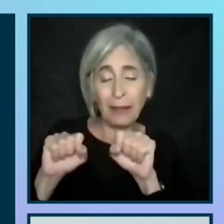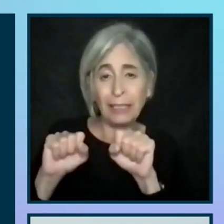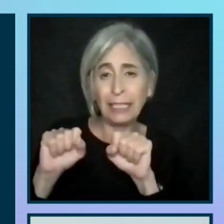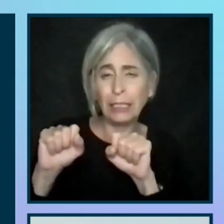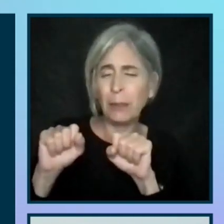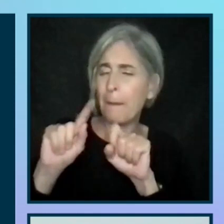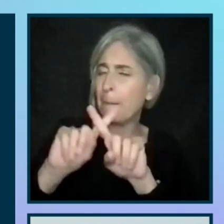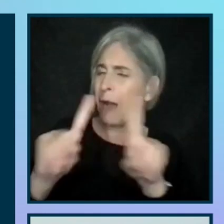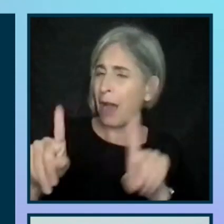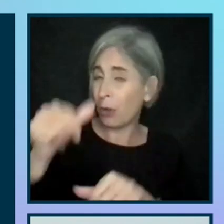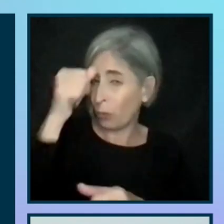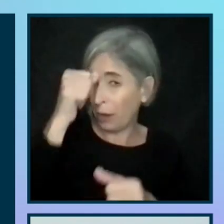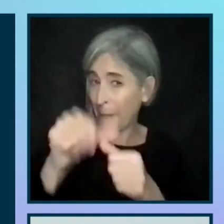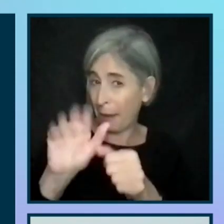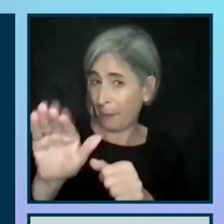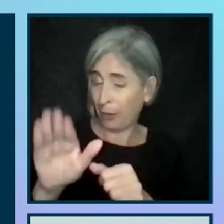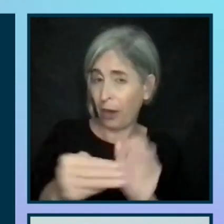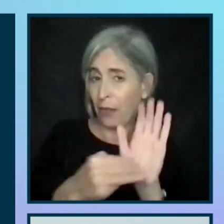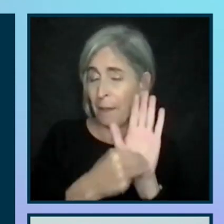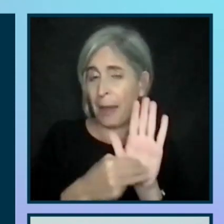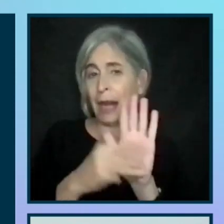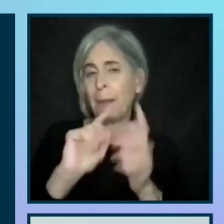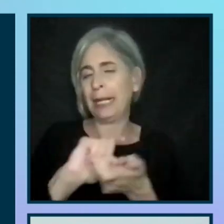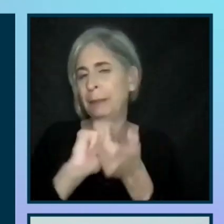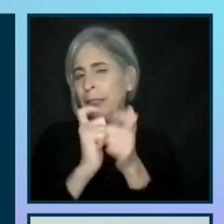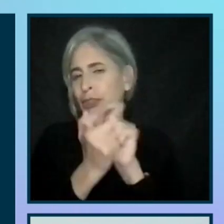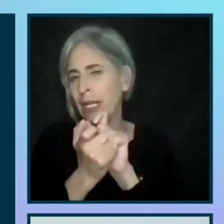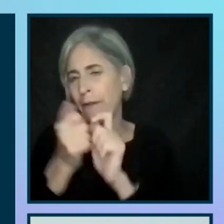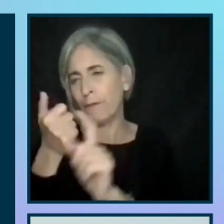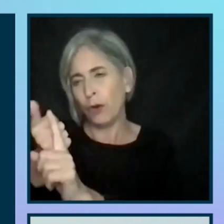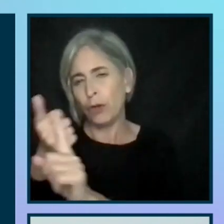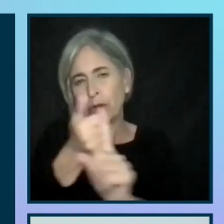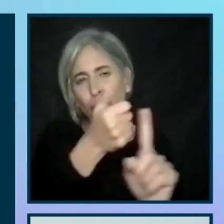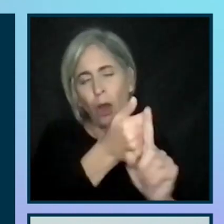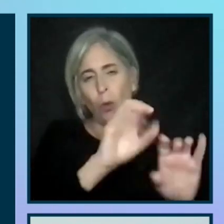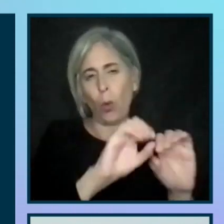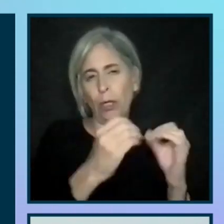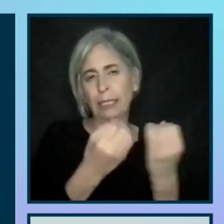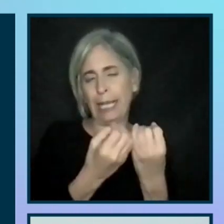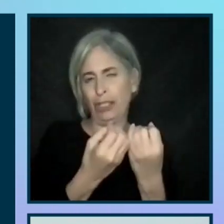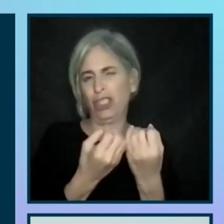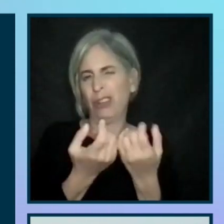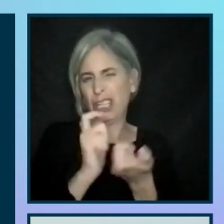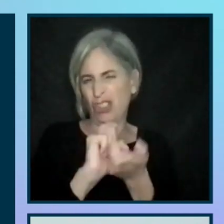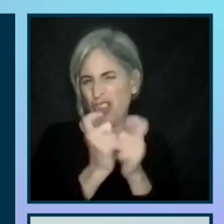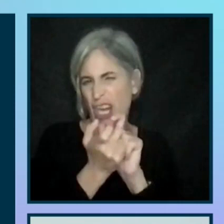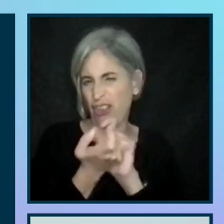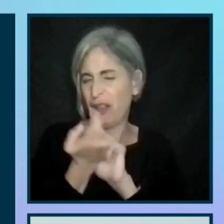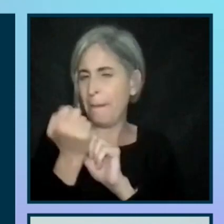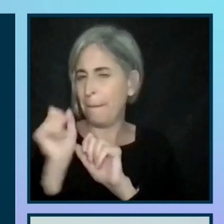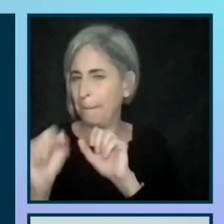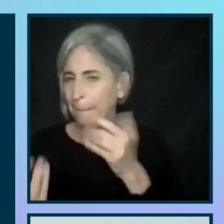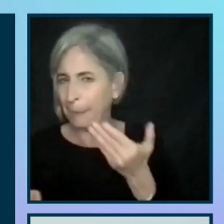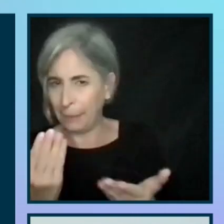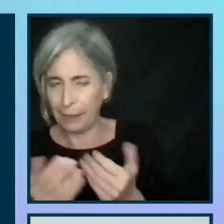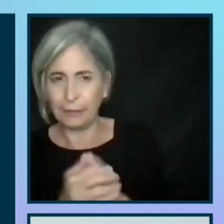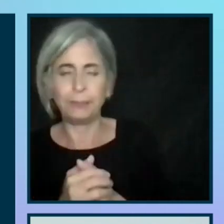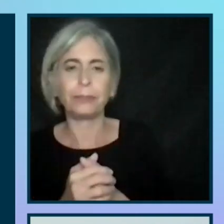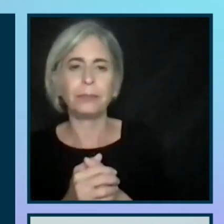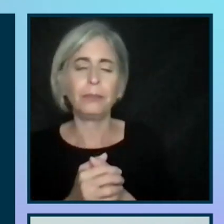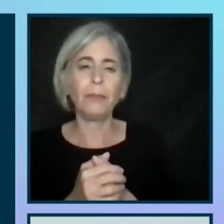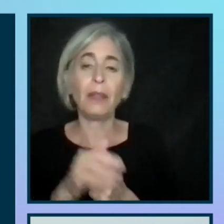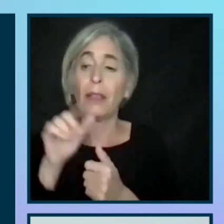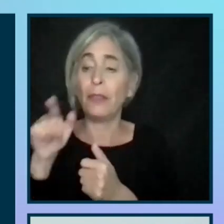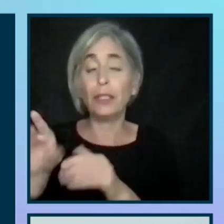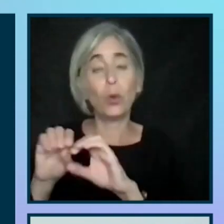that this model may need to be adapted for your organization. While the right way to do it may differ from every organization,